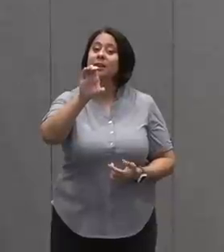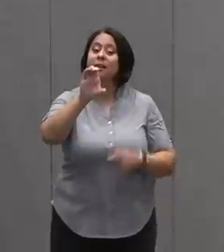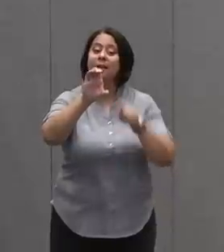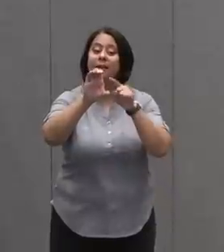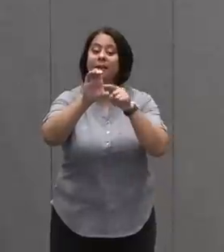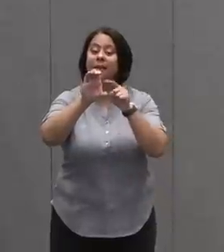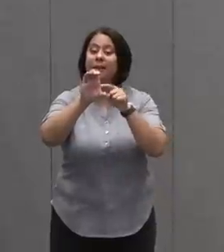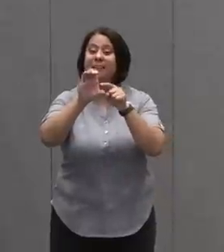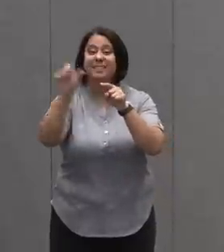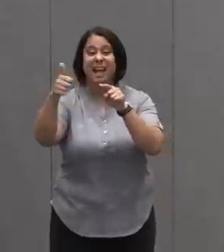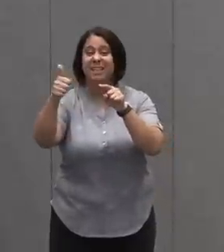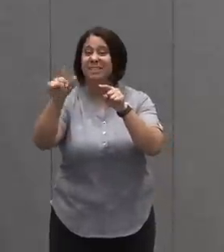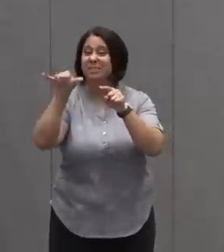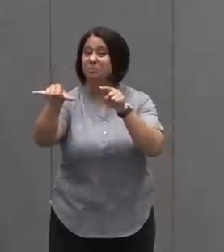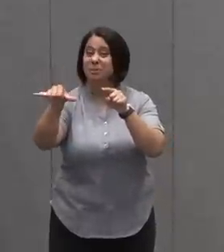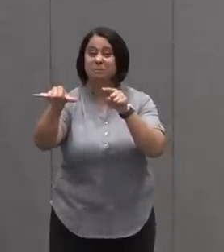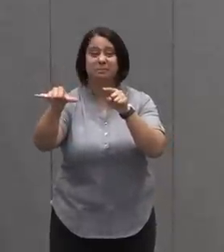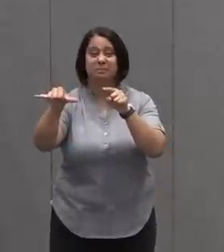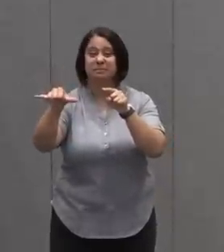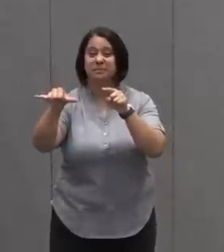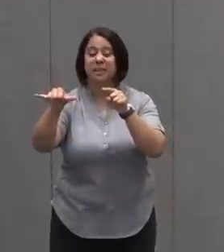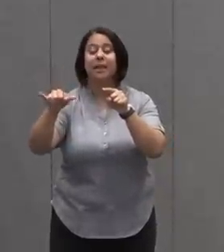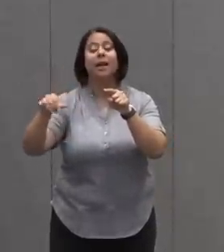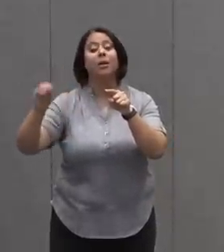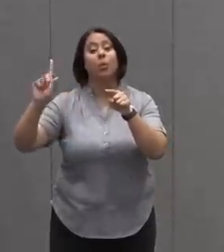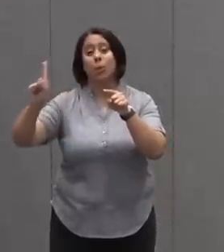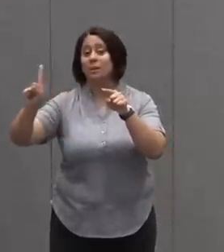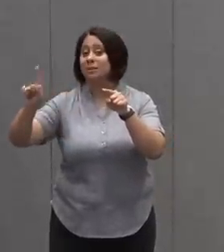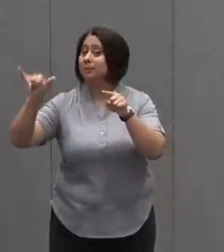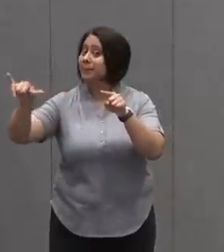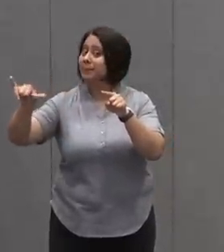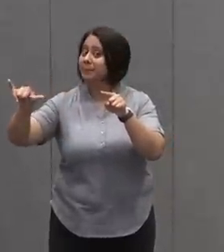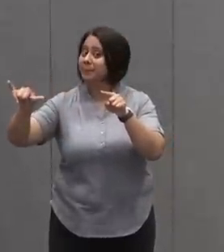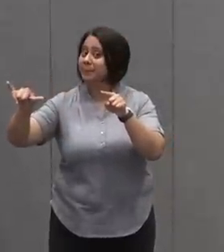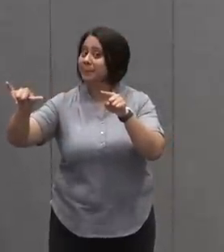changing those tens, and I'm not changing those ones.